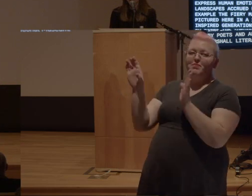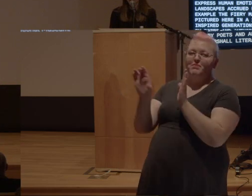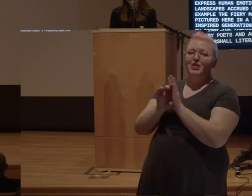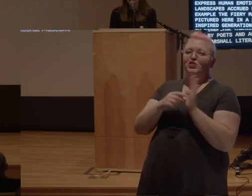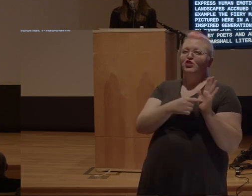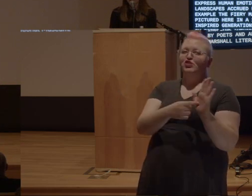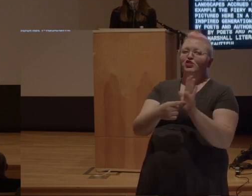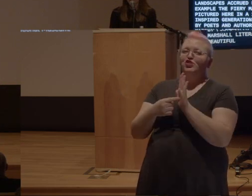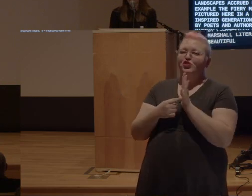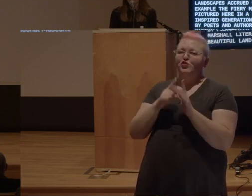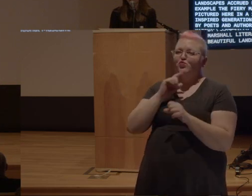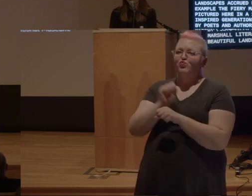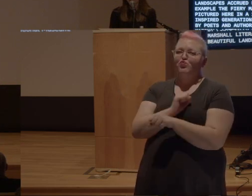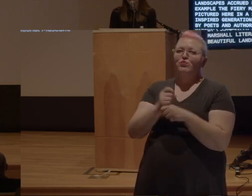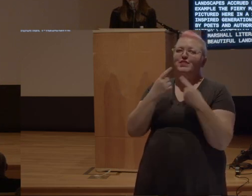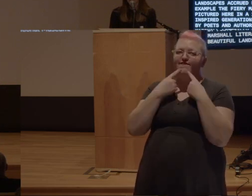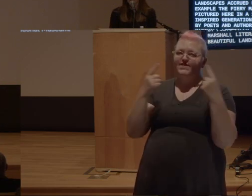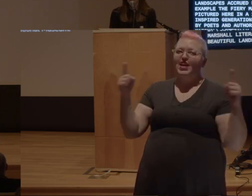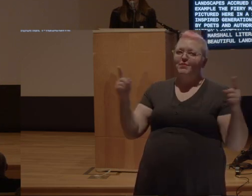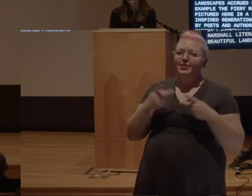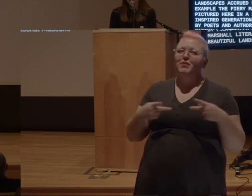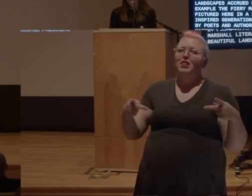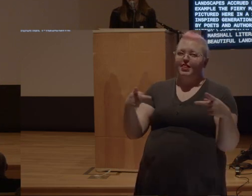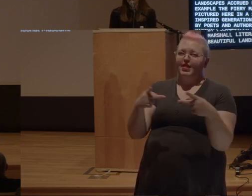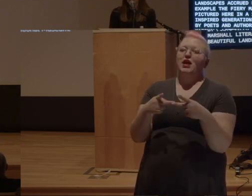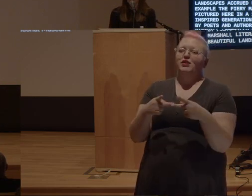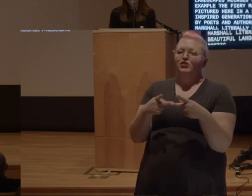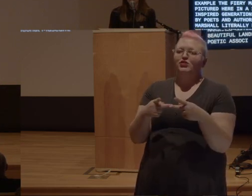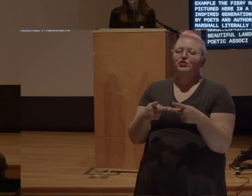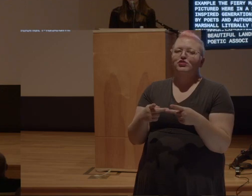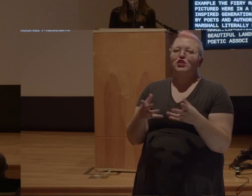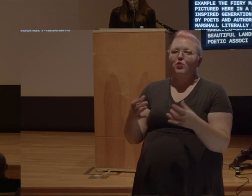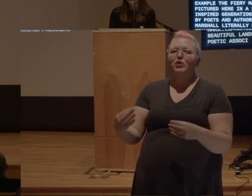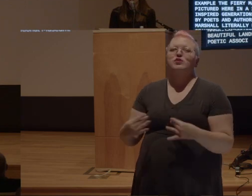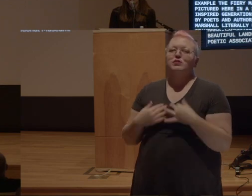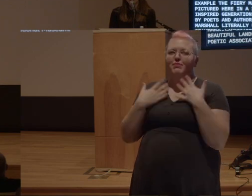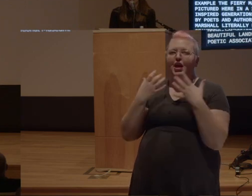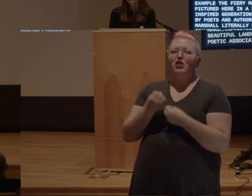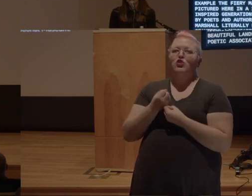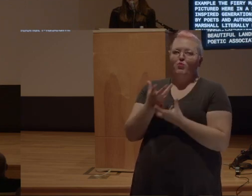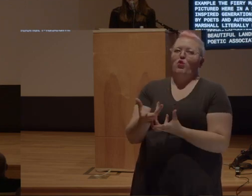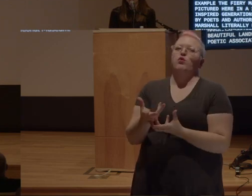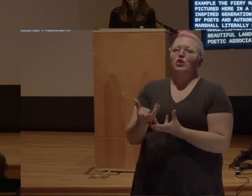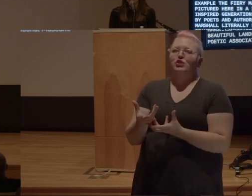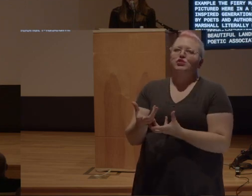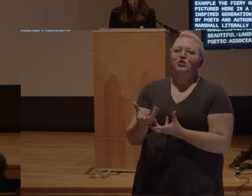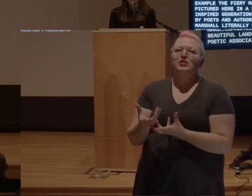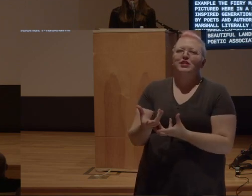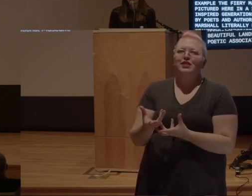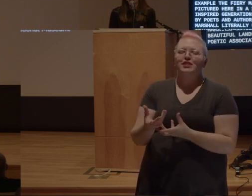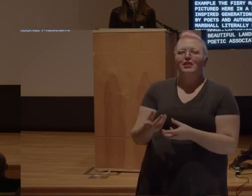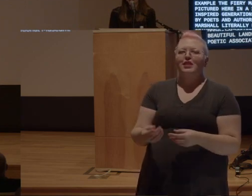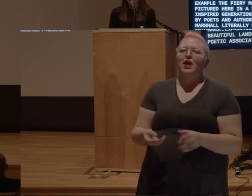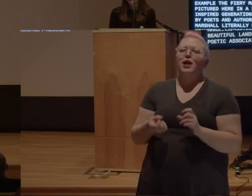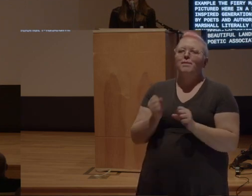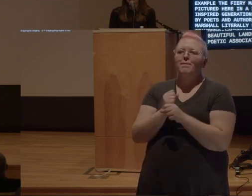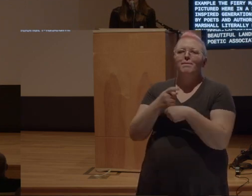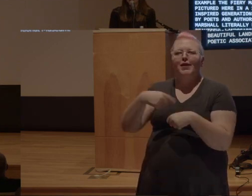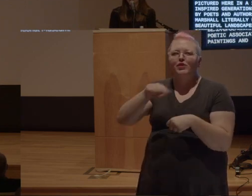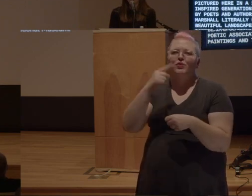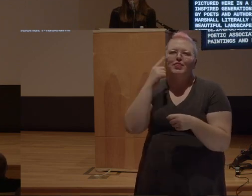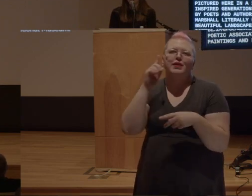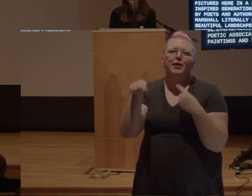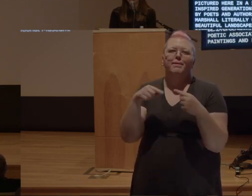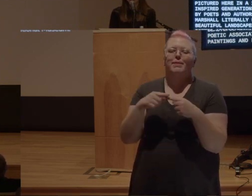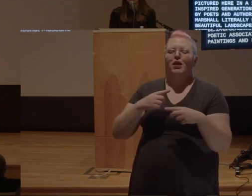these beautiful landscapes was to evoke a host of poetic associations and human experience. Paintings, and later in the